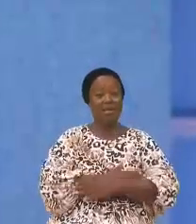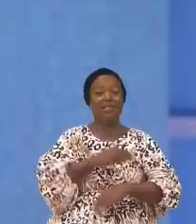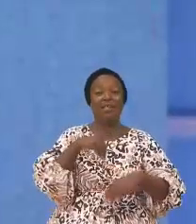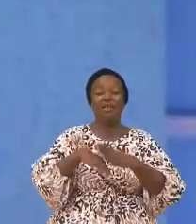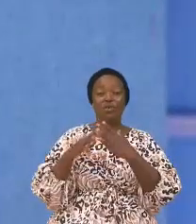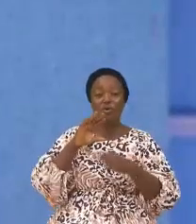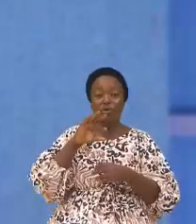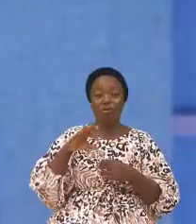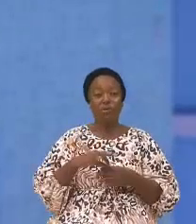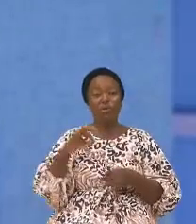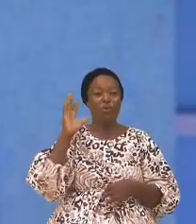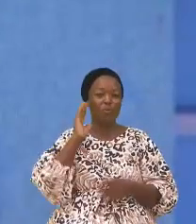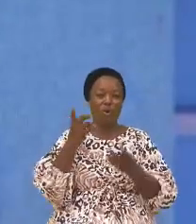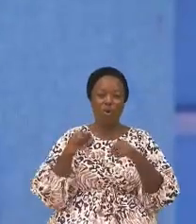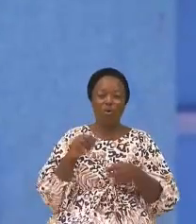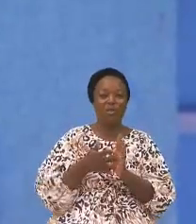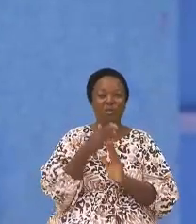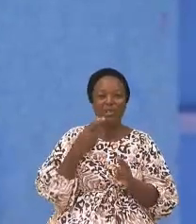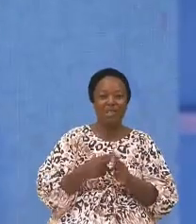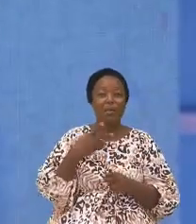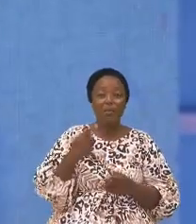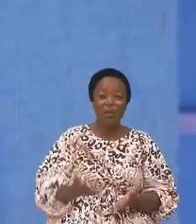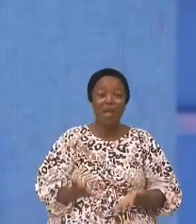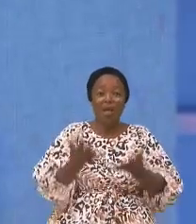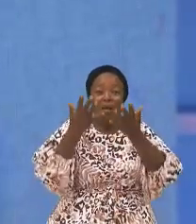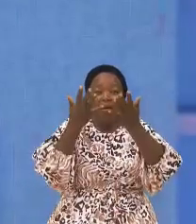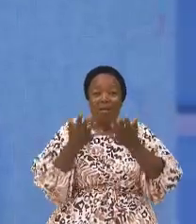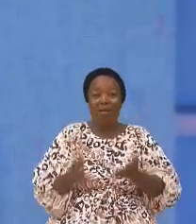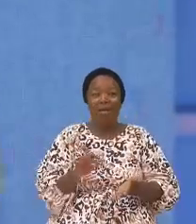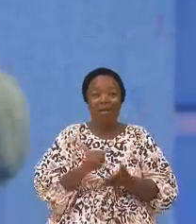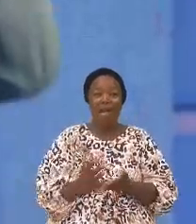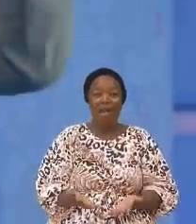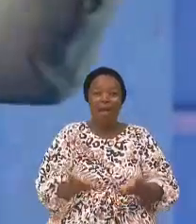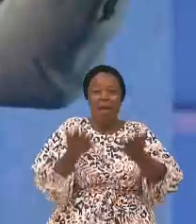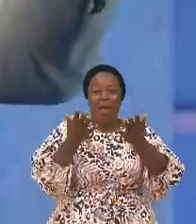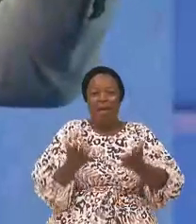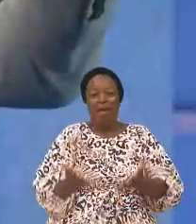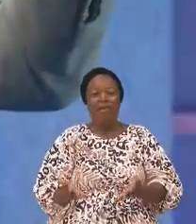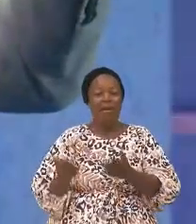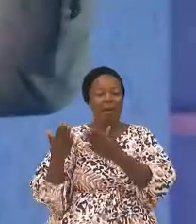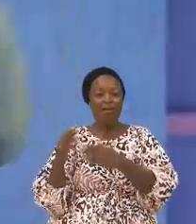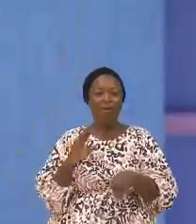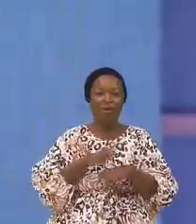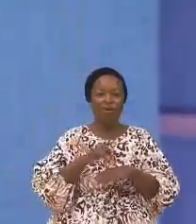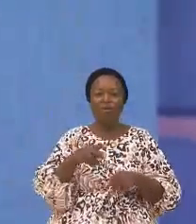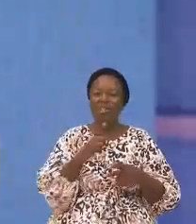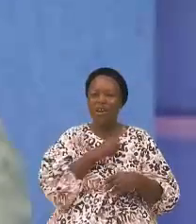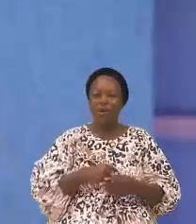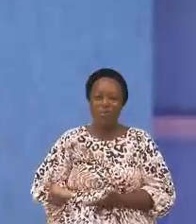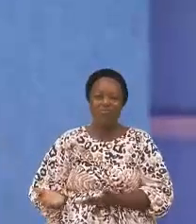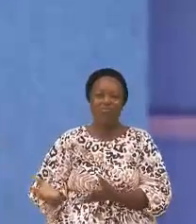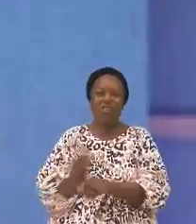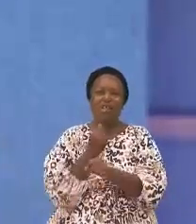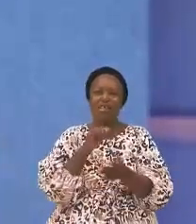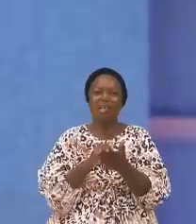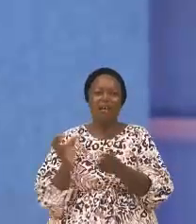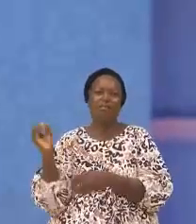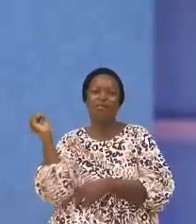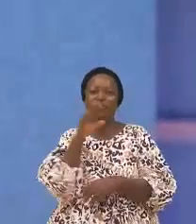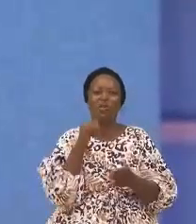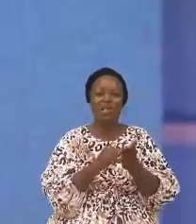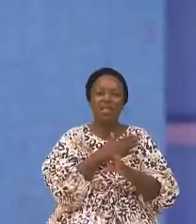Salvation will come. Rest in your soul will come. The load on you, heavy load on you,